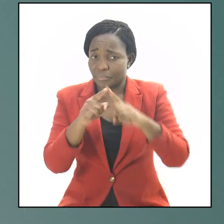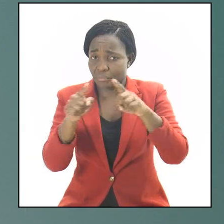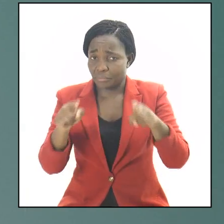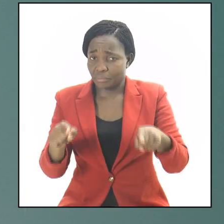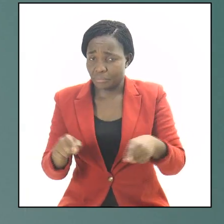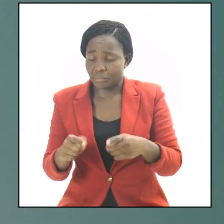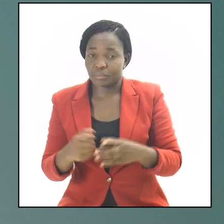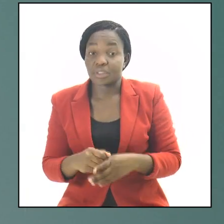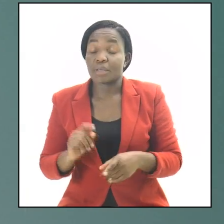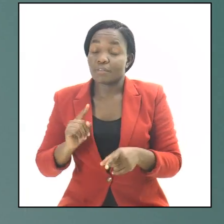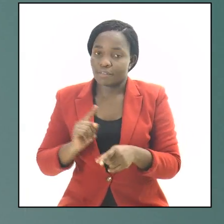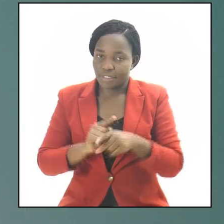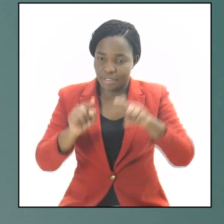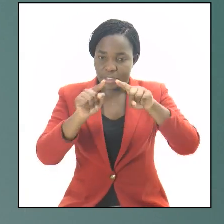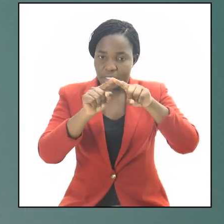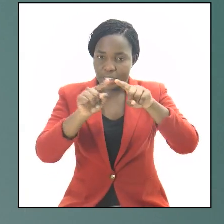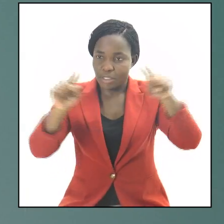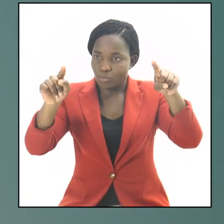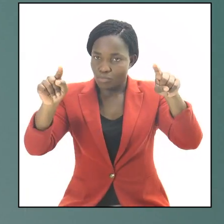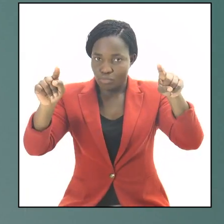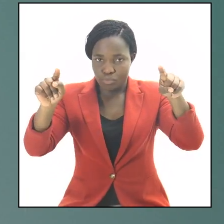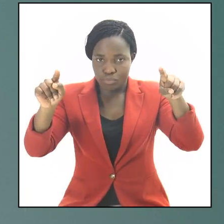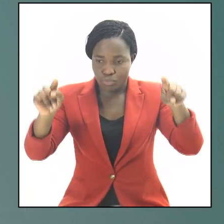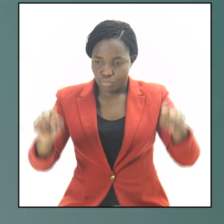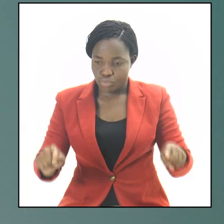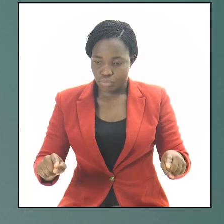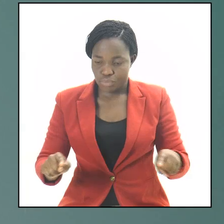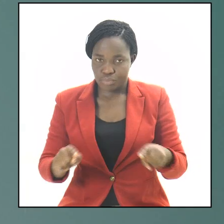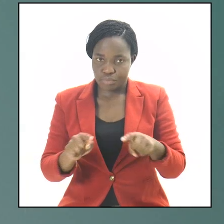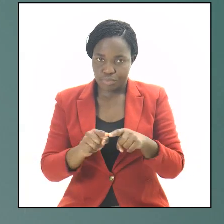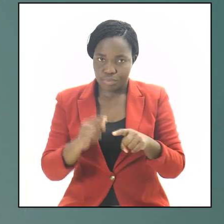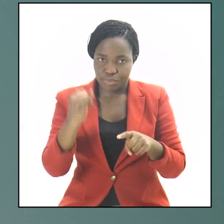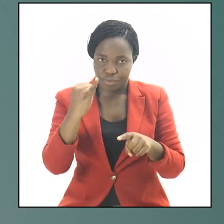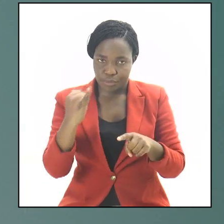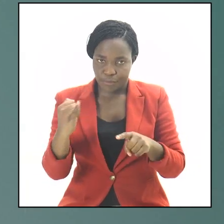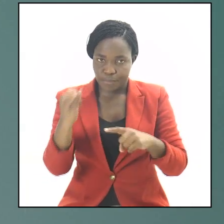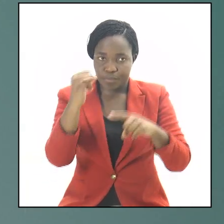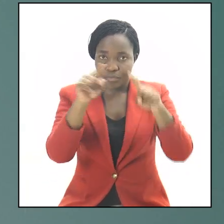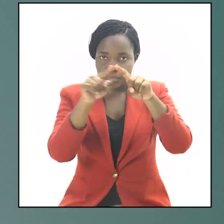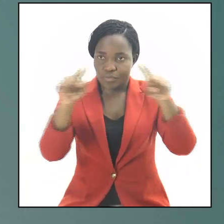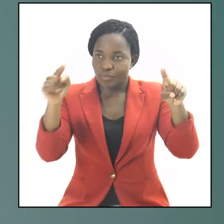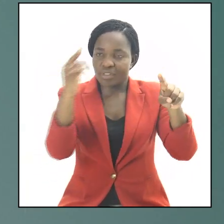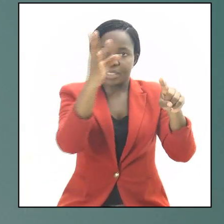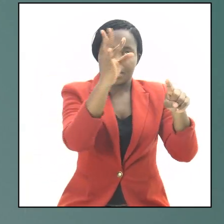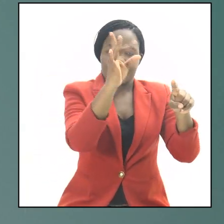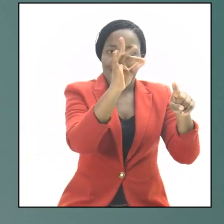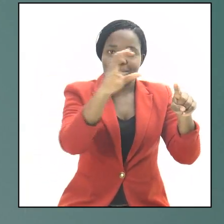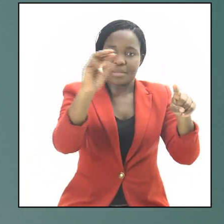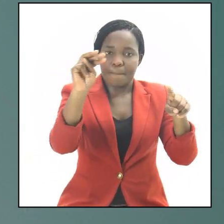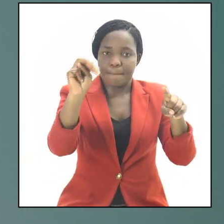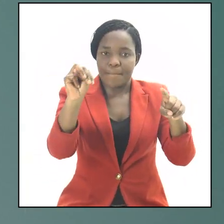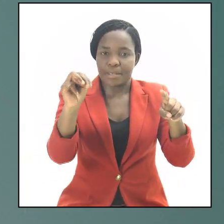let's draw the rectangle first. It says the rectangle should be exactly 8 centimeters long and